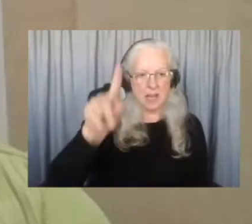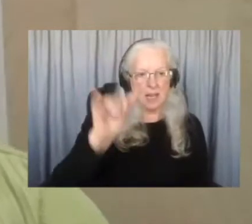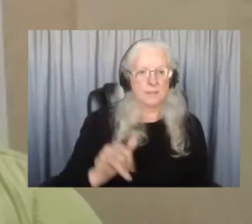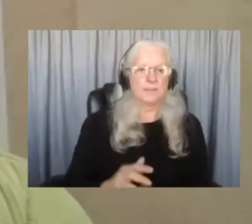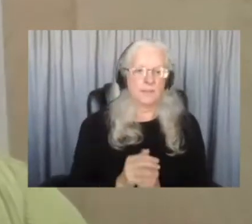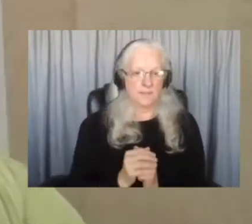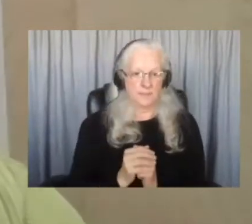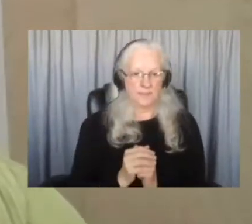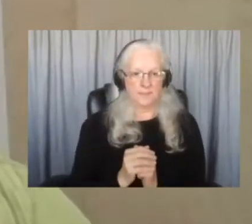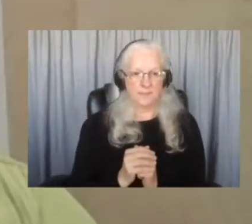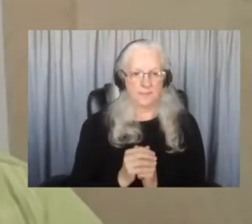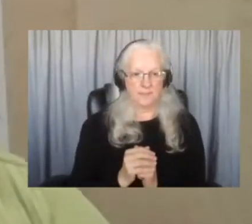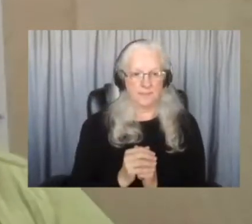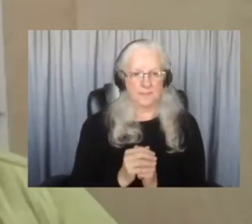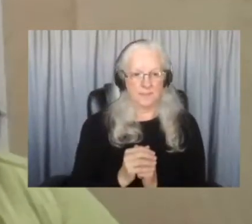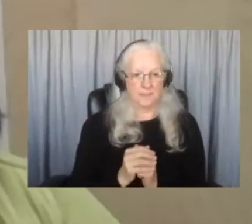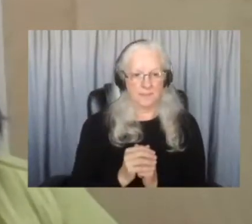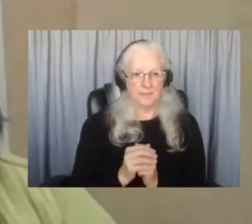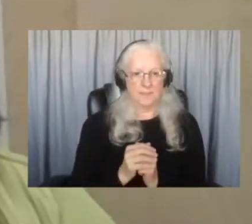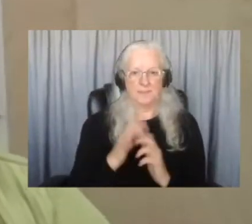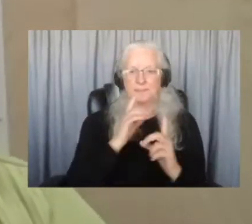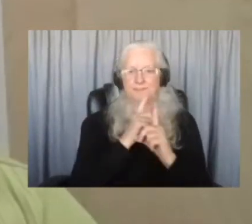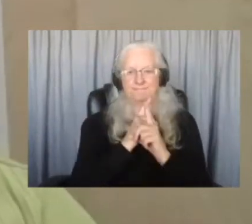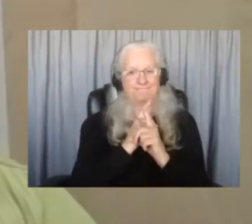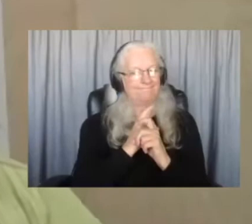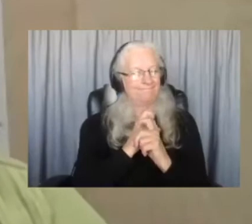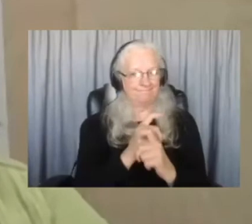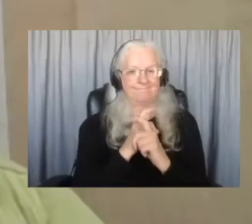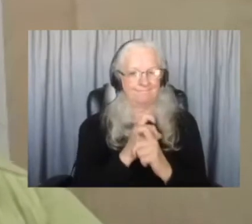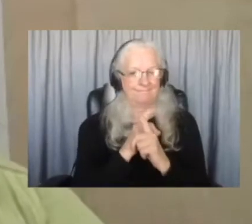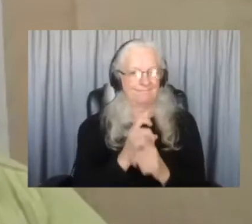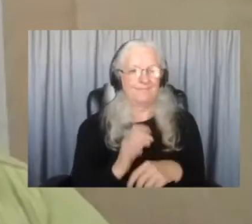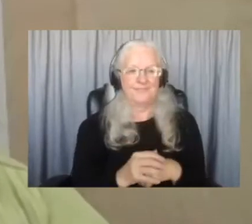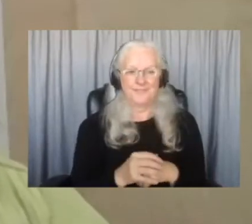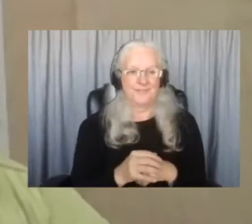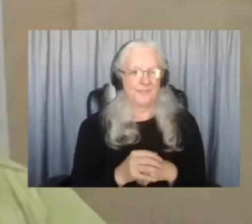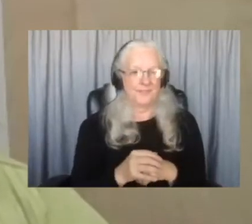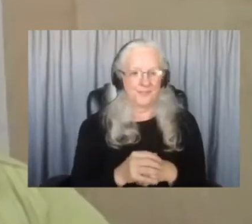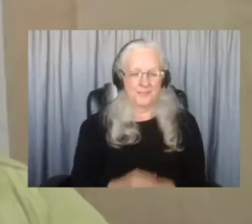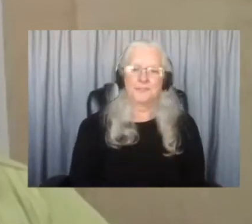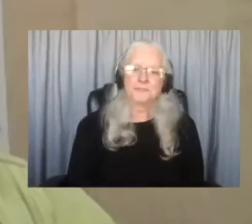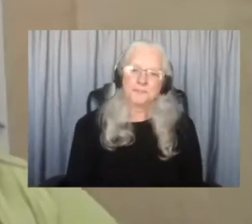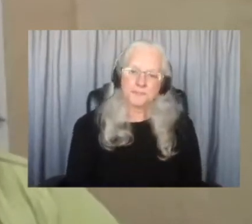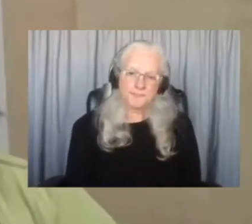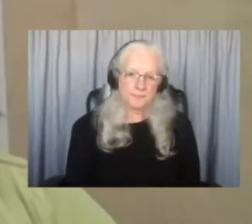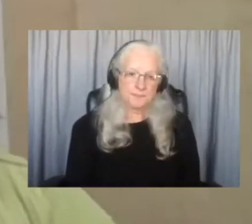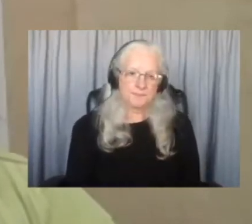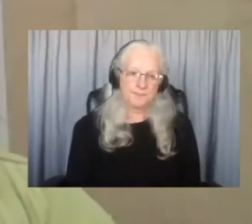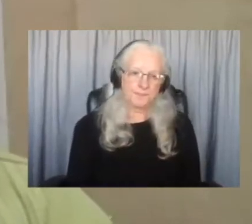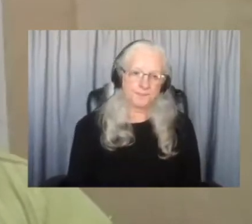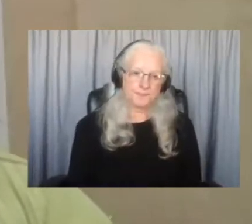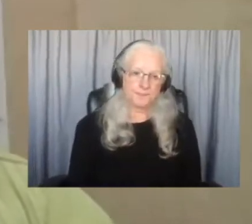John Sambake, Nate, Enitle Kon Egalata. My name is